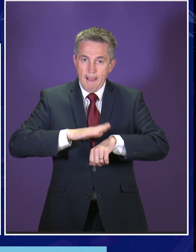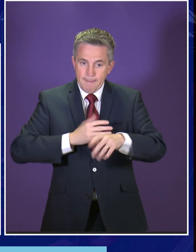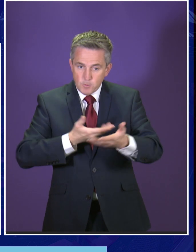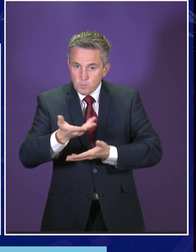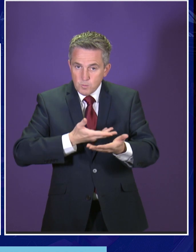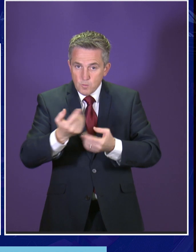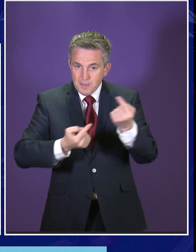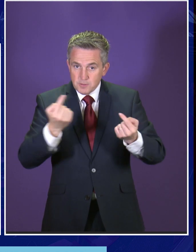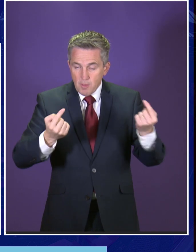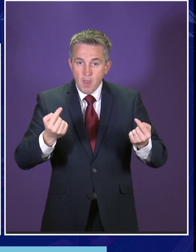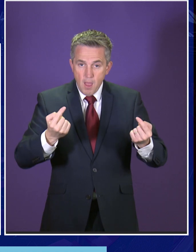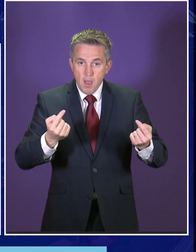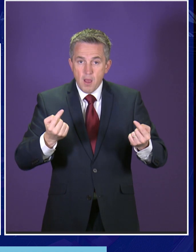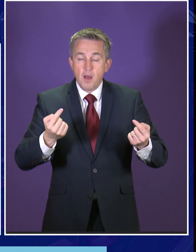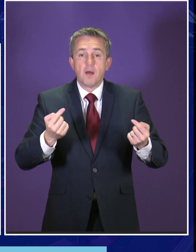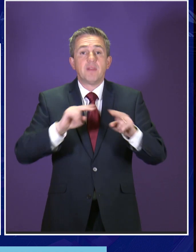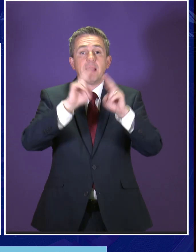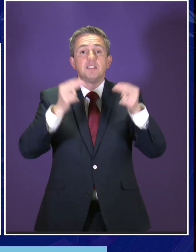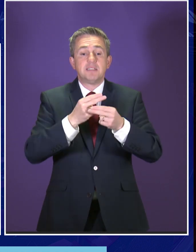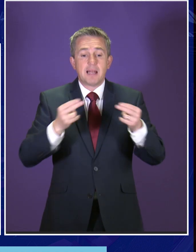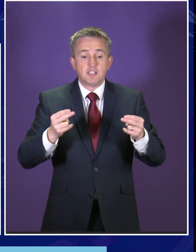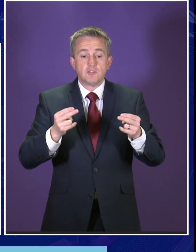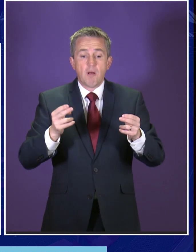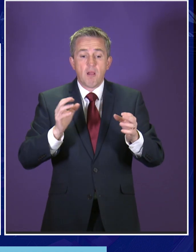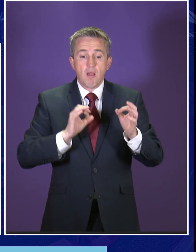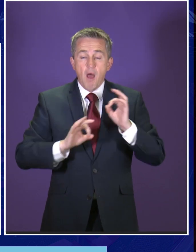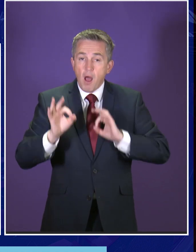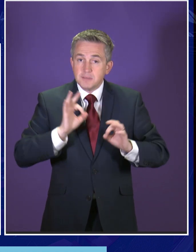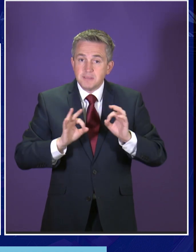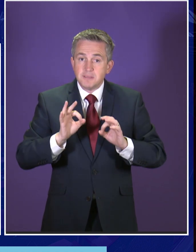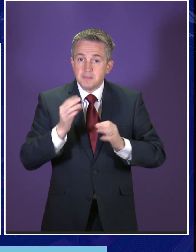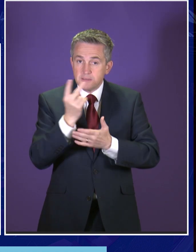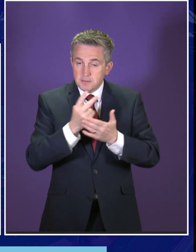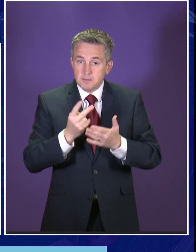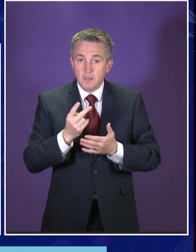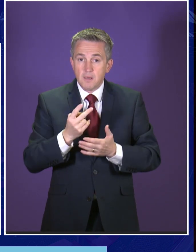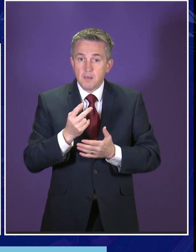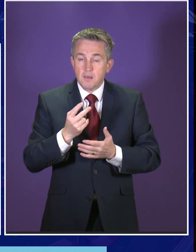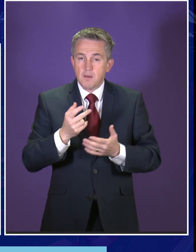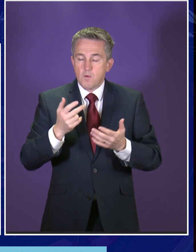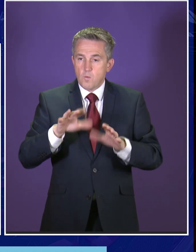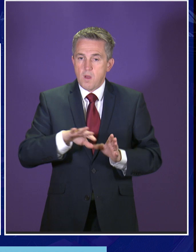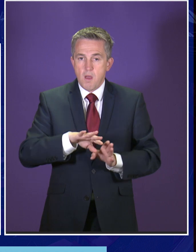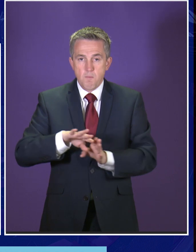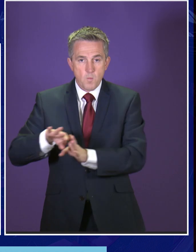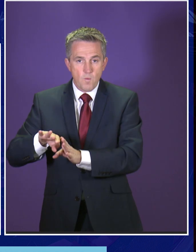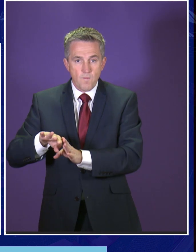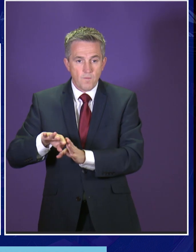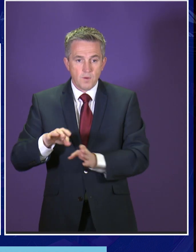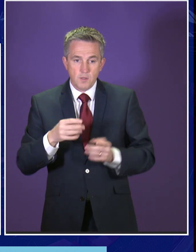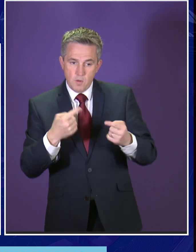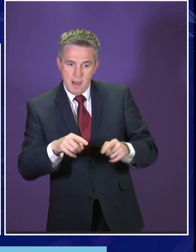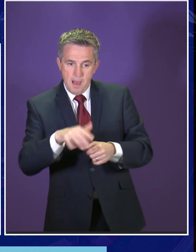individuals. The international artists were in a way displaced to become backbenchers as we experienced